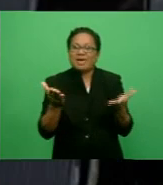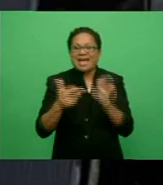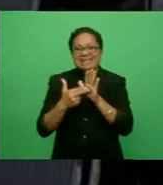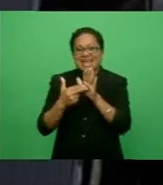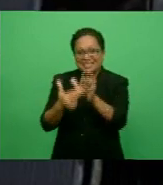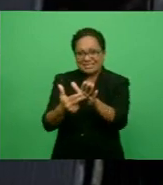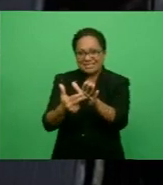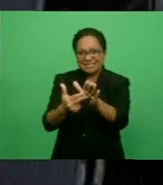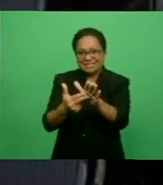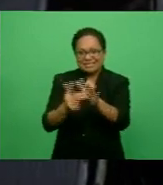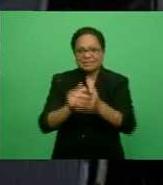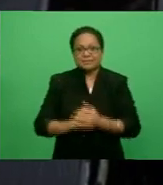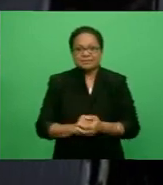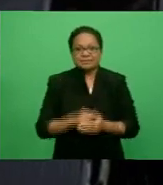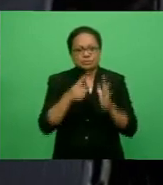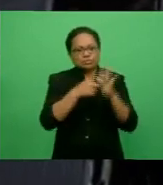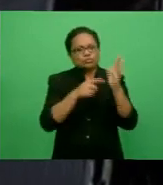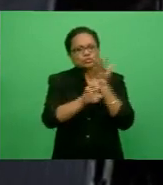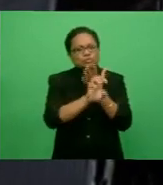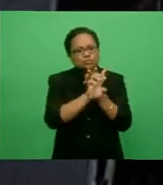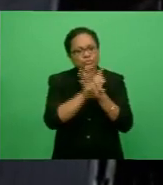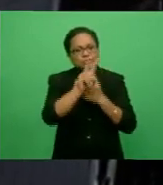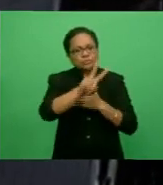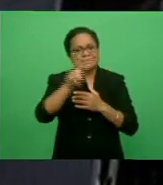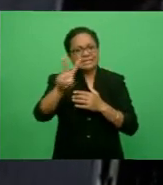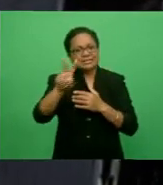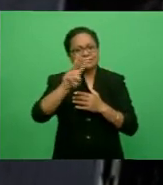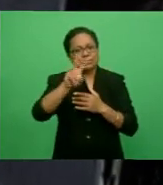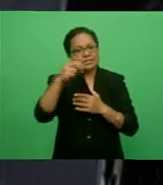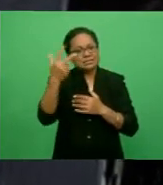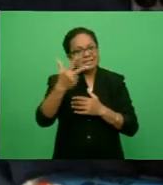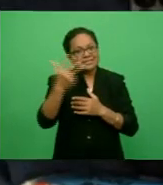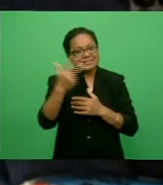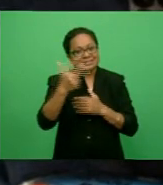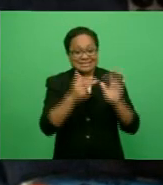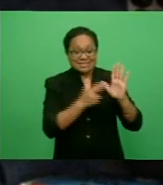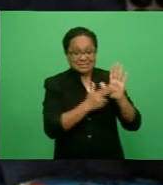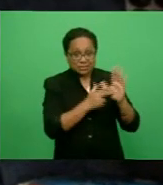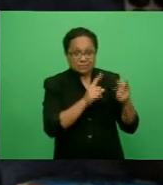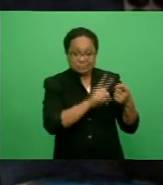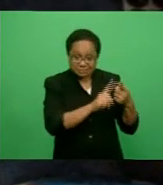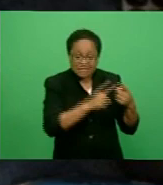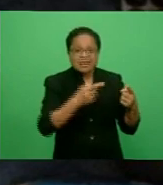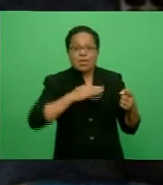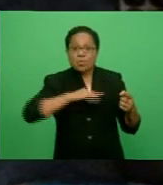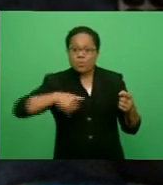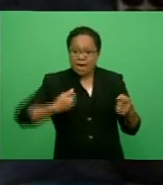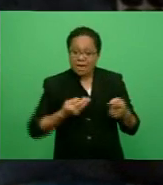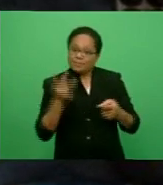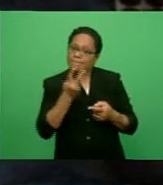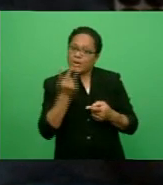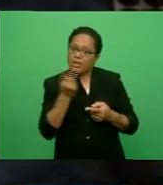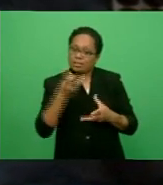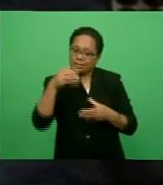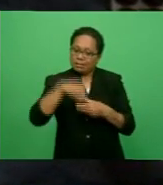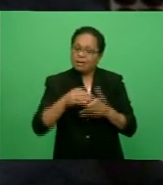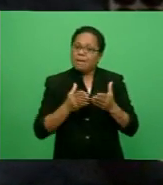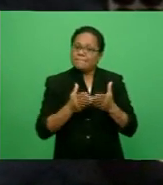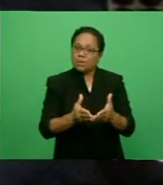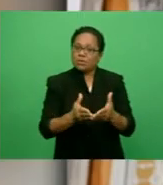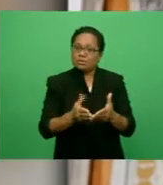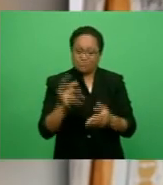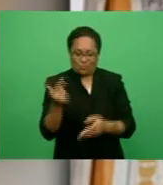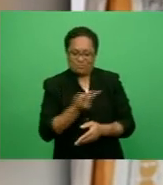Denerao Marina in Nandi on June 22, 2018. Nicolich's wife Yvette was also on the yacht and faced similar charges.